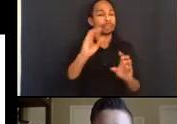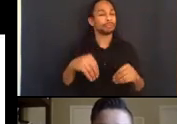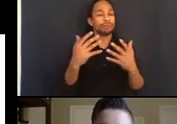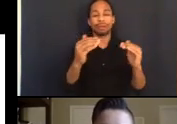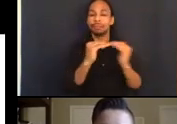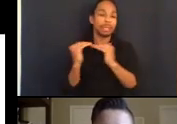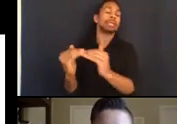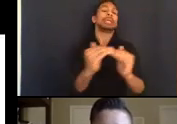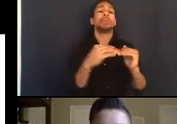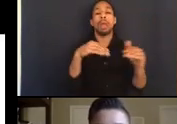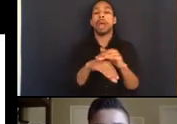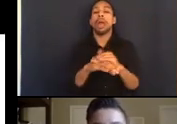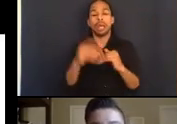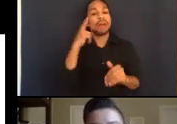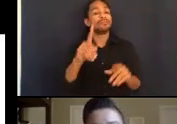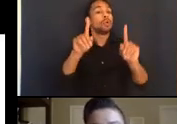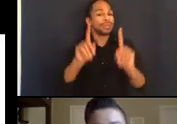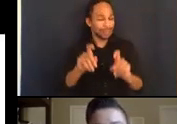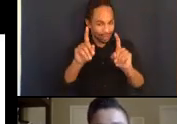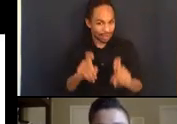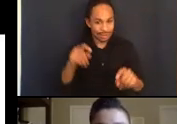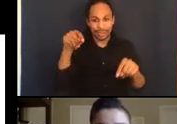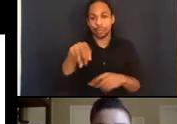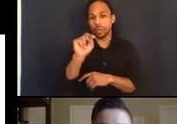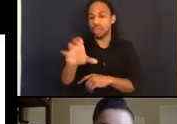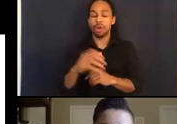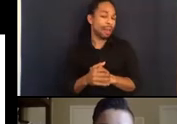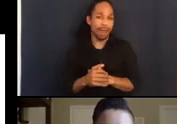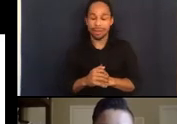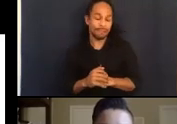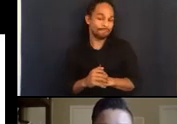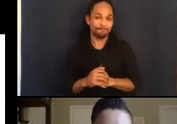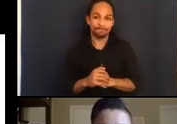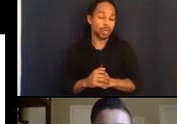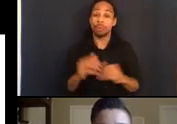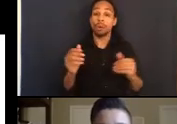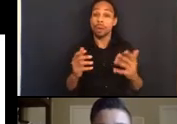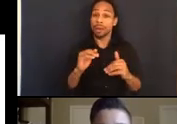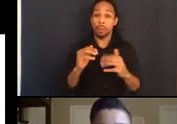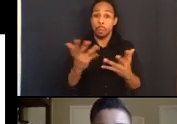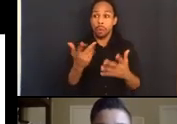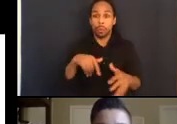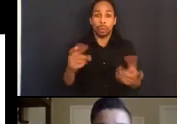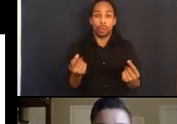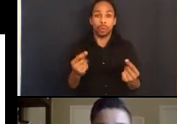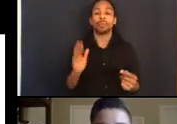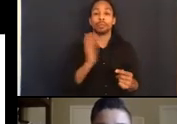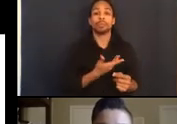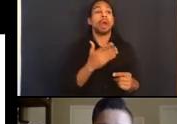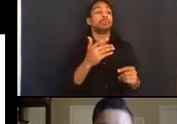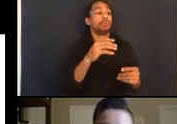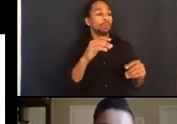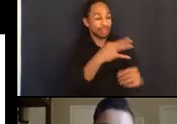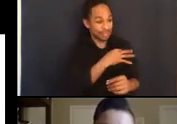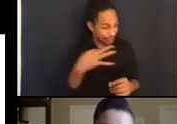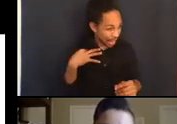for all high-risk populations in the Durham community at large. And so with the support of our faculty and our program leadership and our staff,